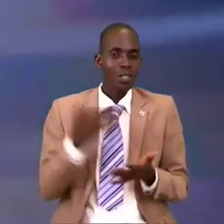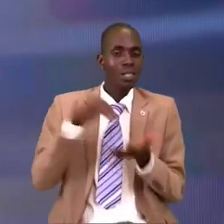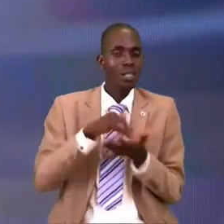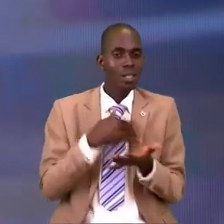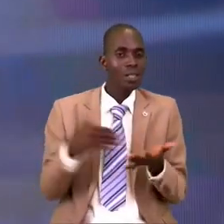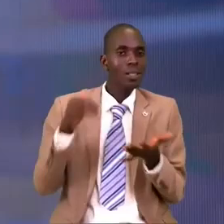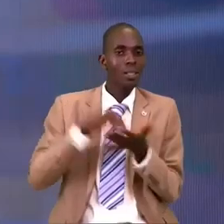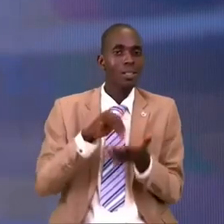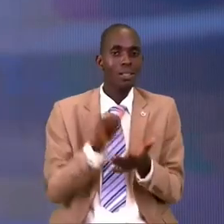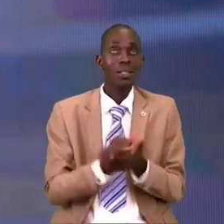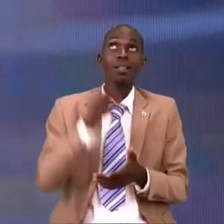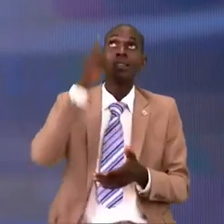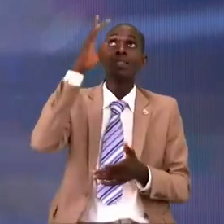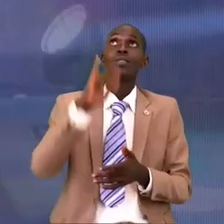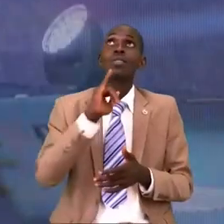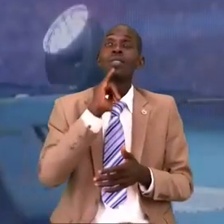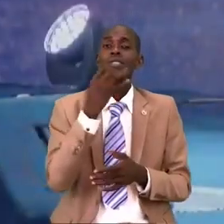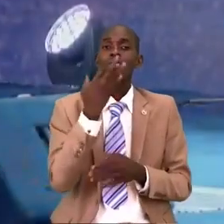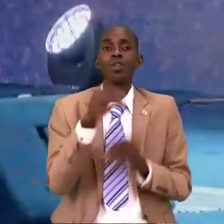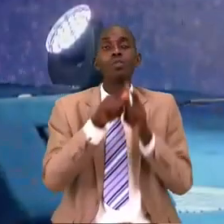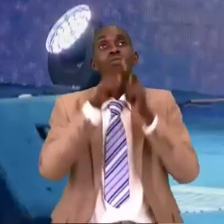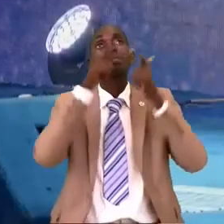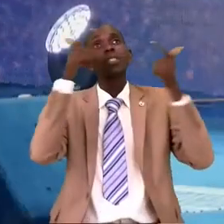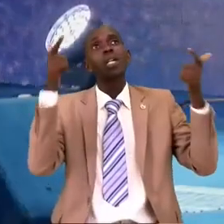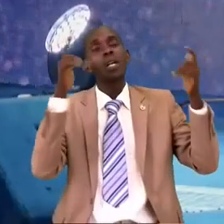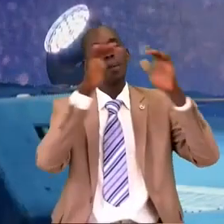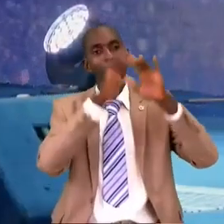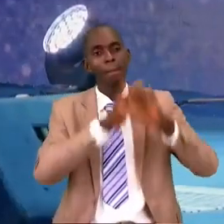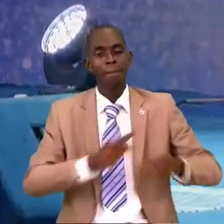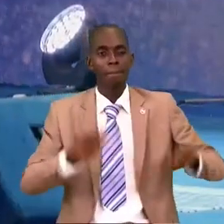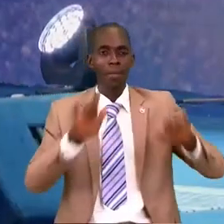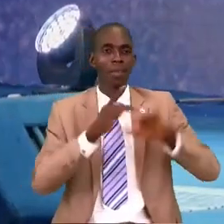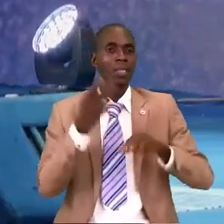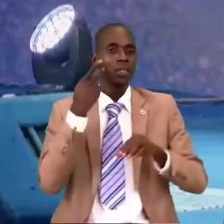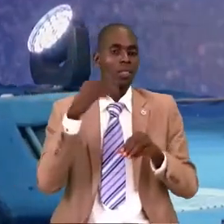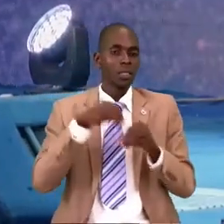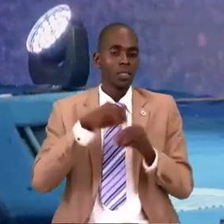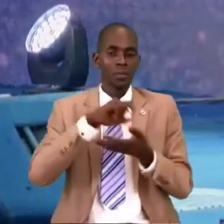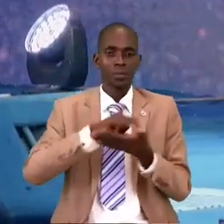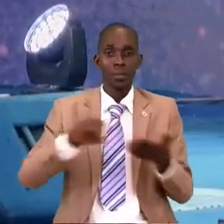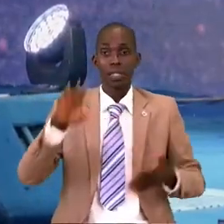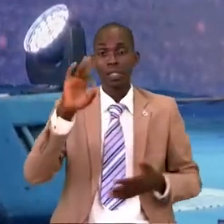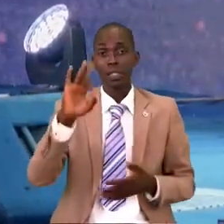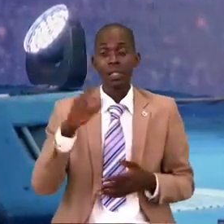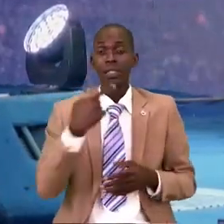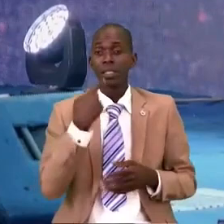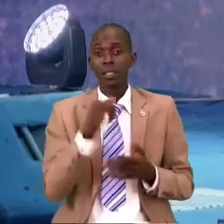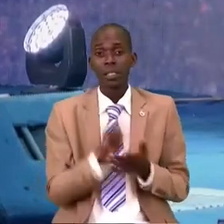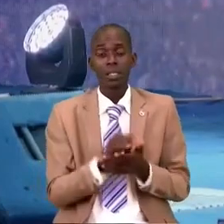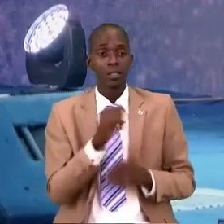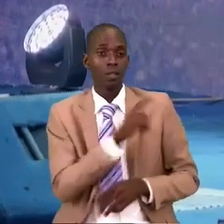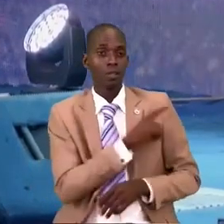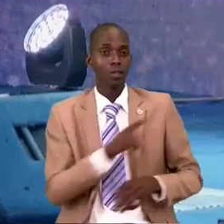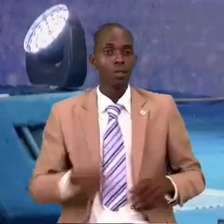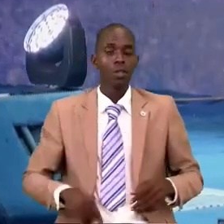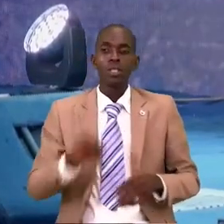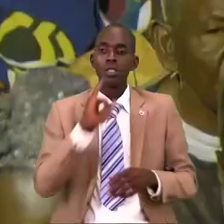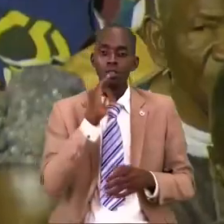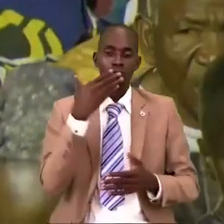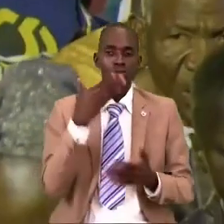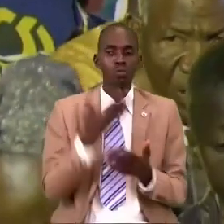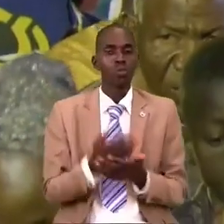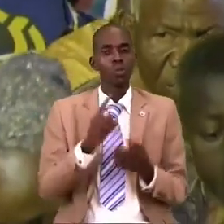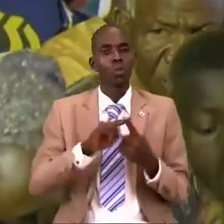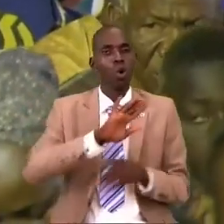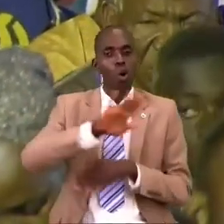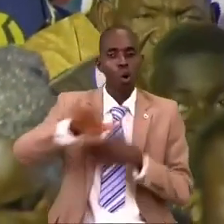is good to all. The Lord is good to all. Help me shout it out. The Lord is good